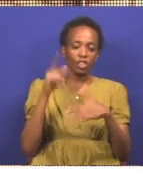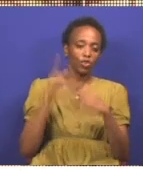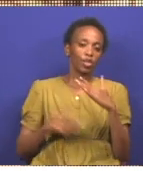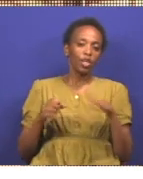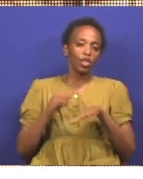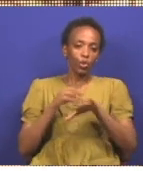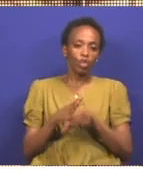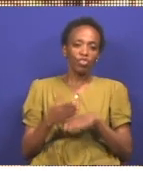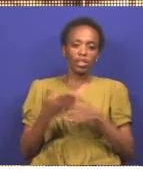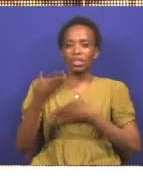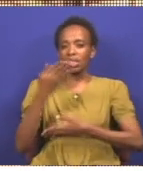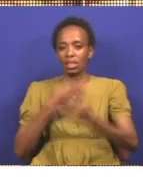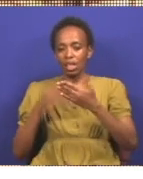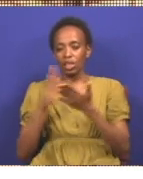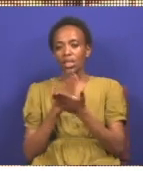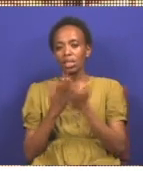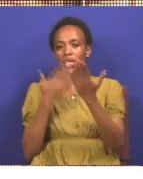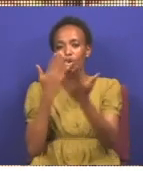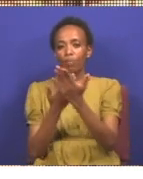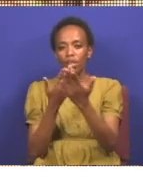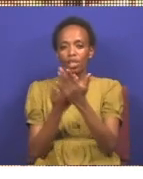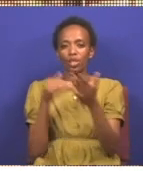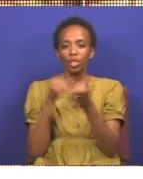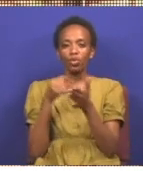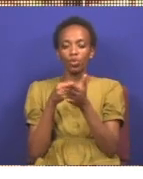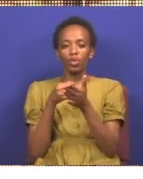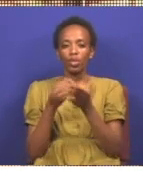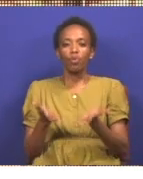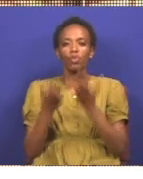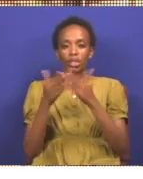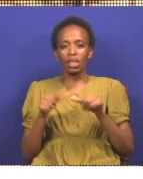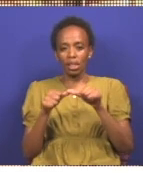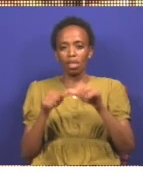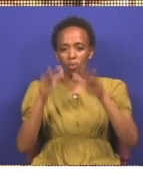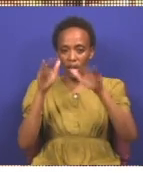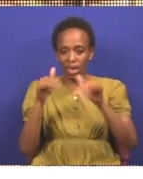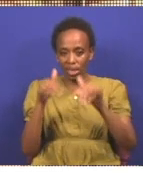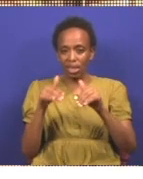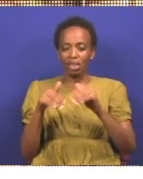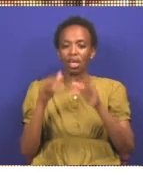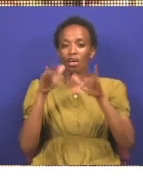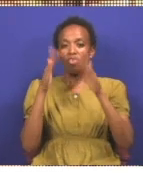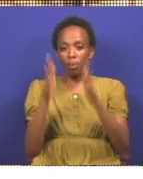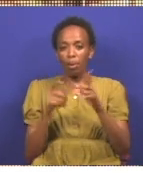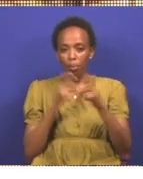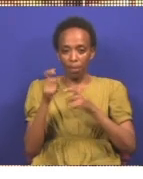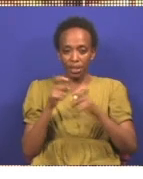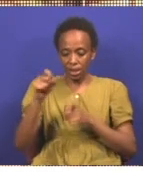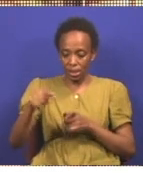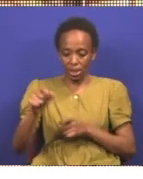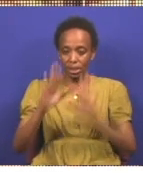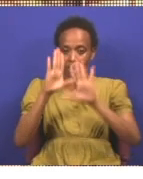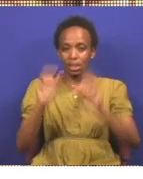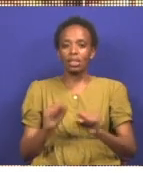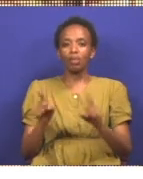influence discussions and share recommendations, including promoting sustainable agriculture, farmer-managed seed systems,